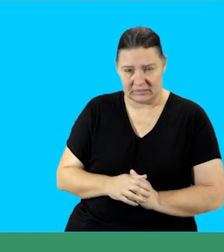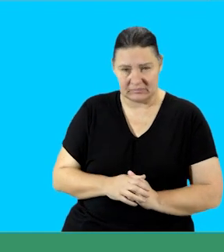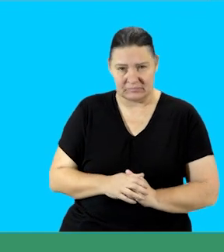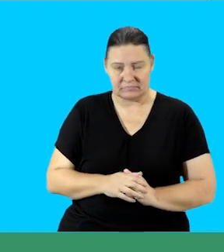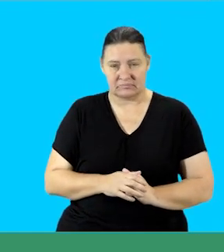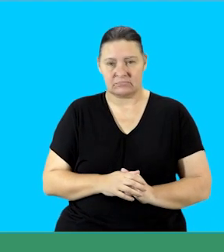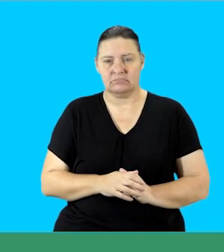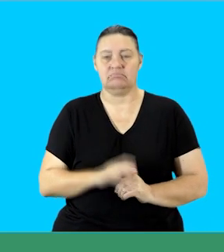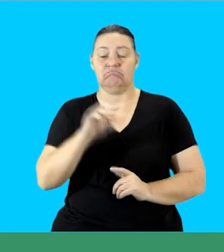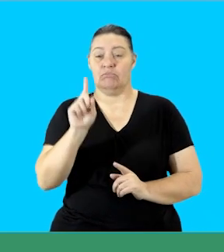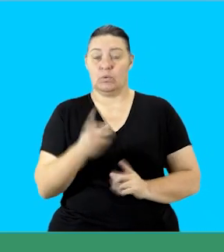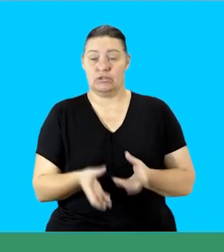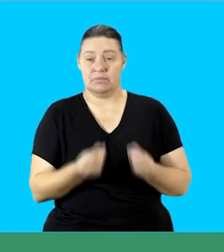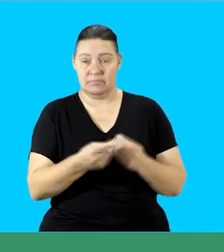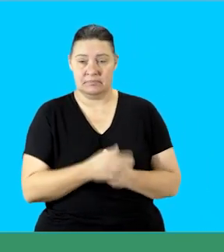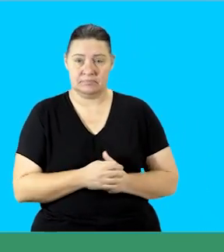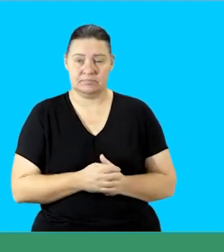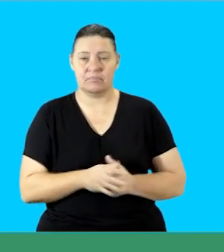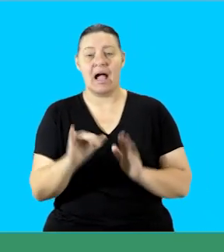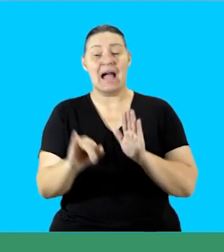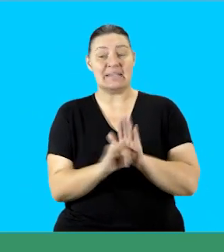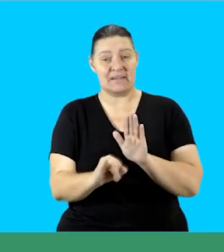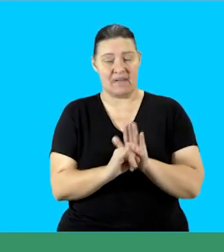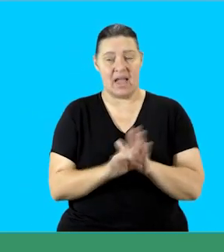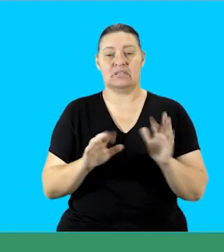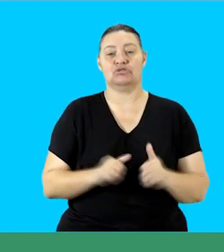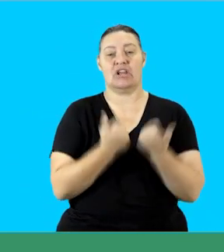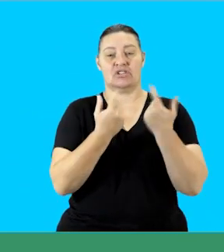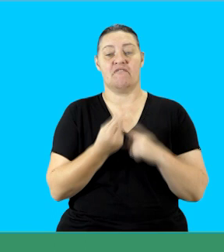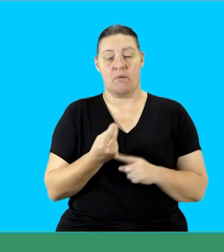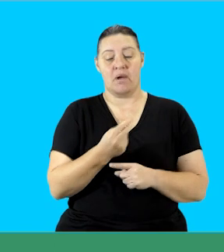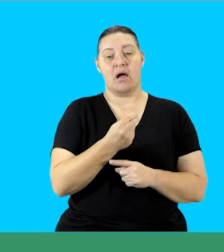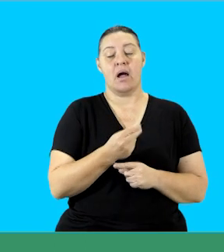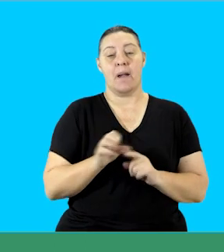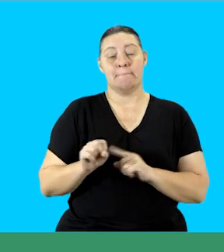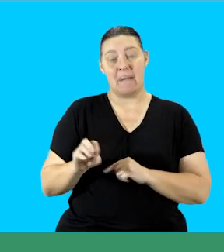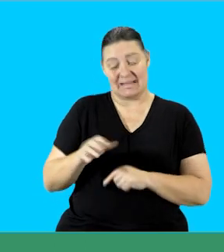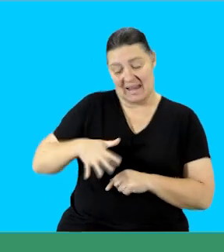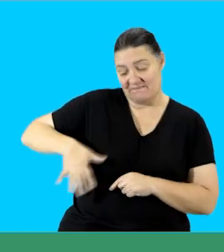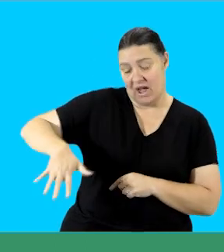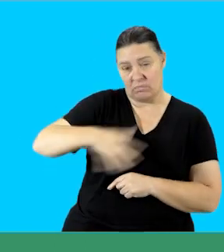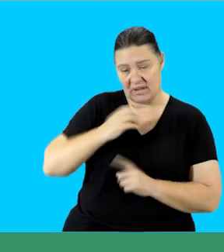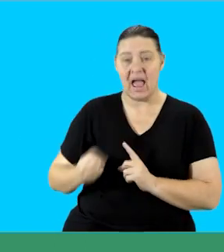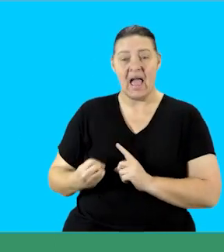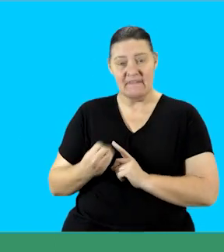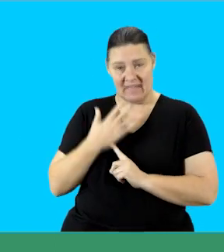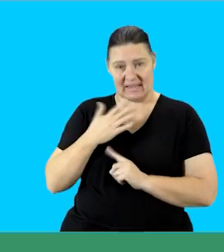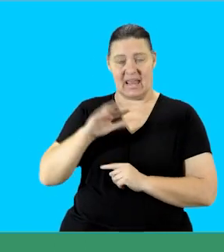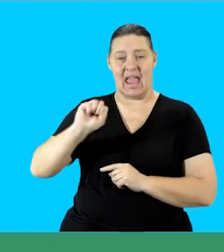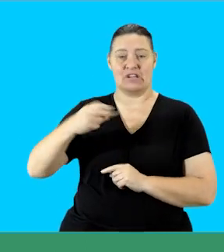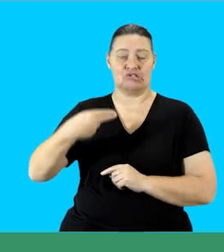Let's get to questions. Identify the challenges of the market environment that affect